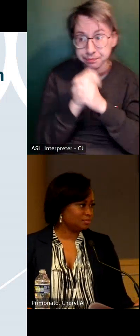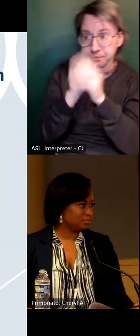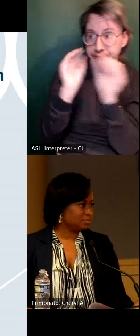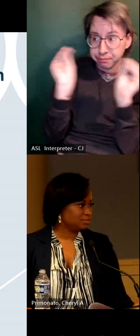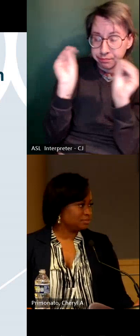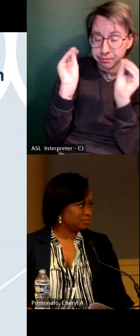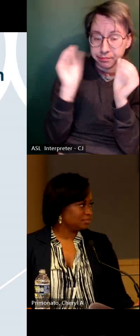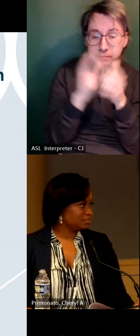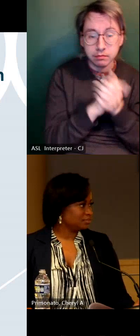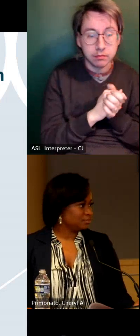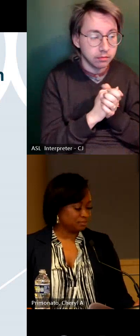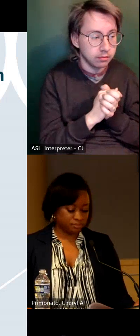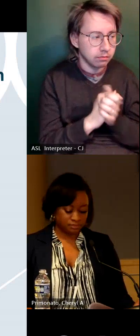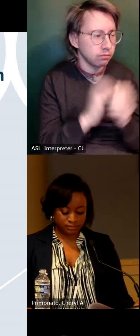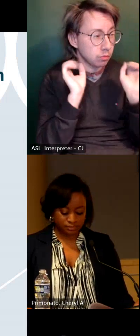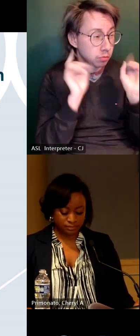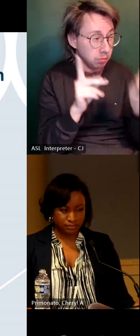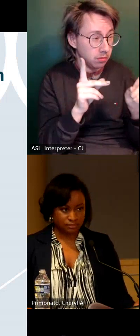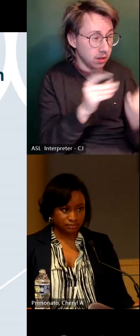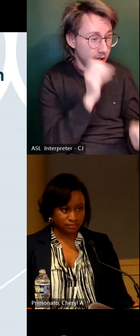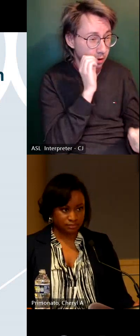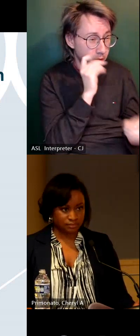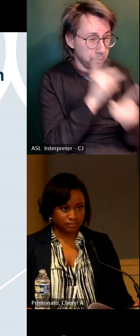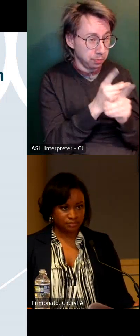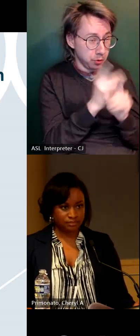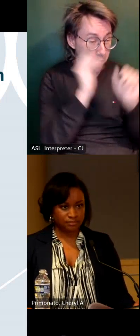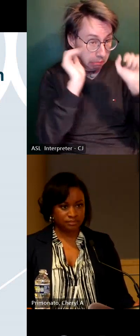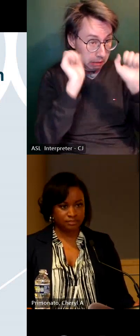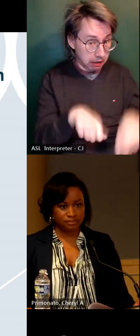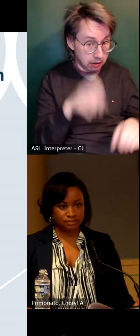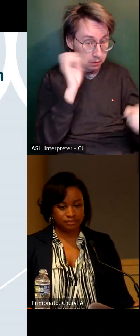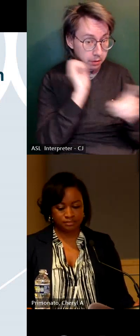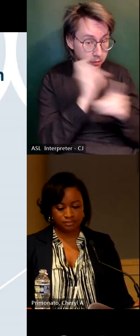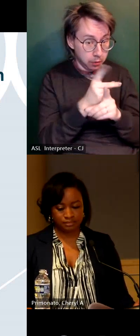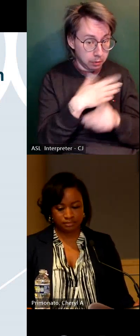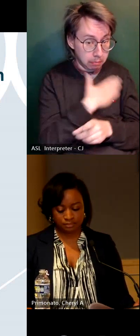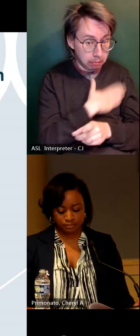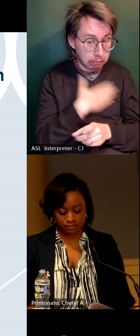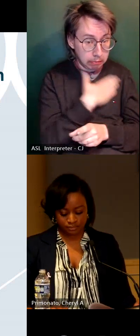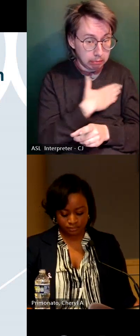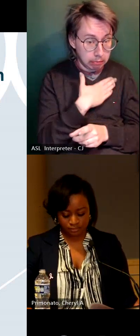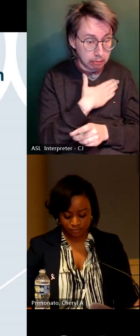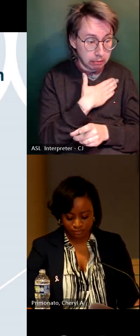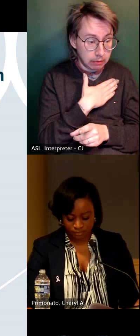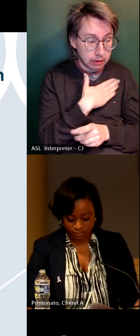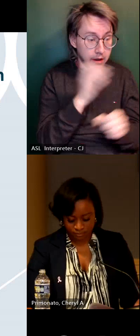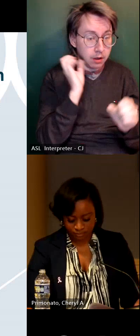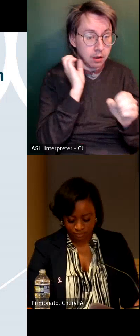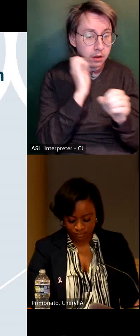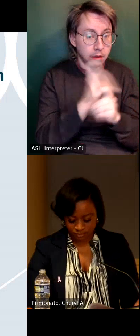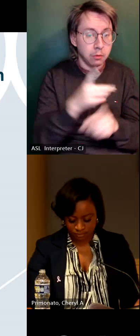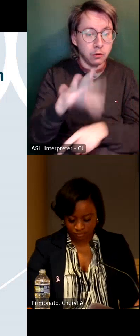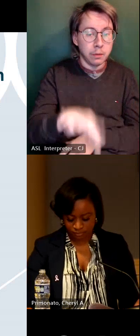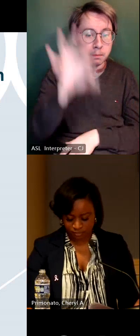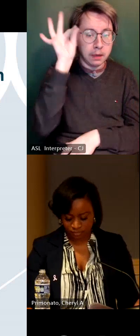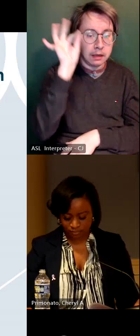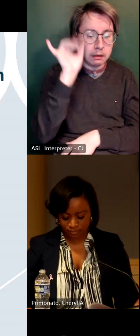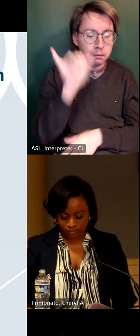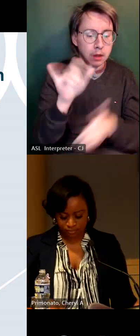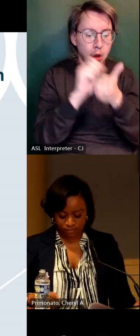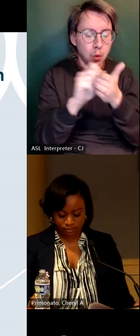Hearing none, I request a motion to approve the authorization to appoint a record keeper for defined contribution program. May I have a